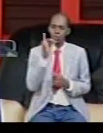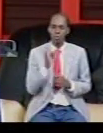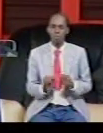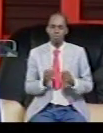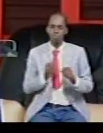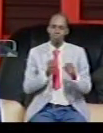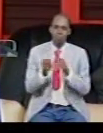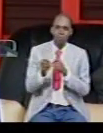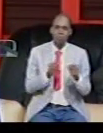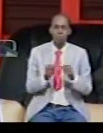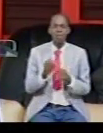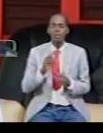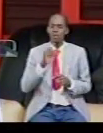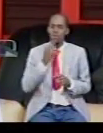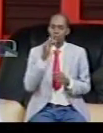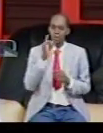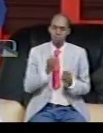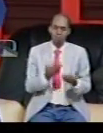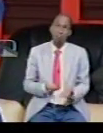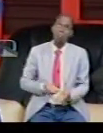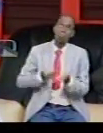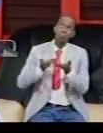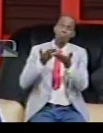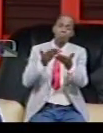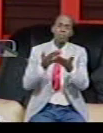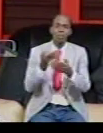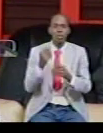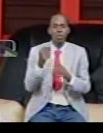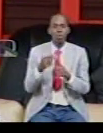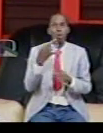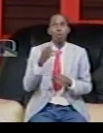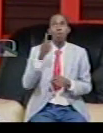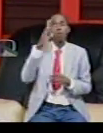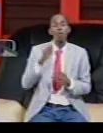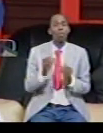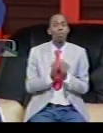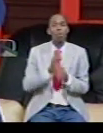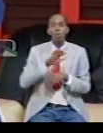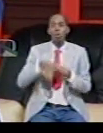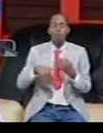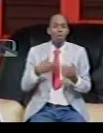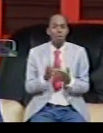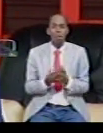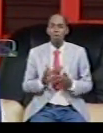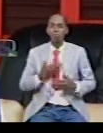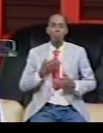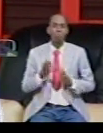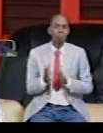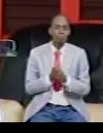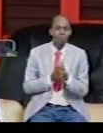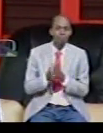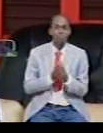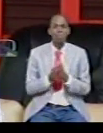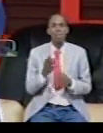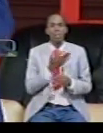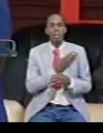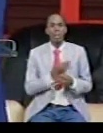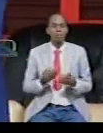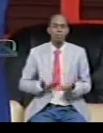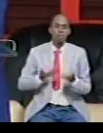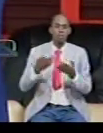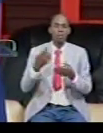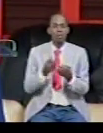earnestly presenting the word of God, passionately conveying the truth of grace and the truth of